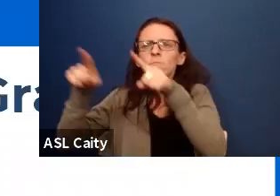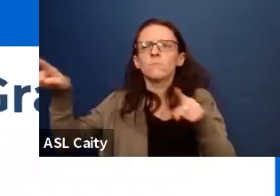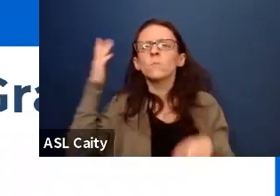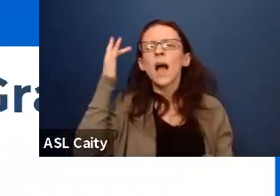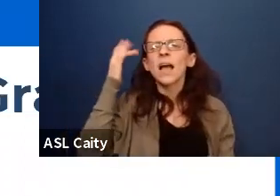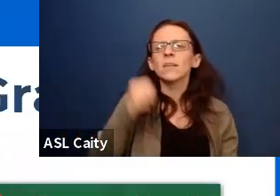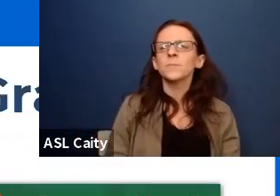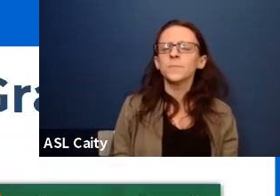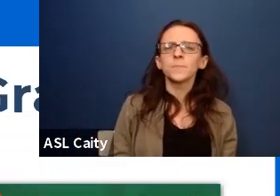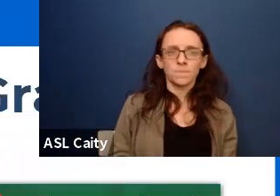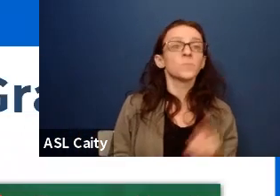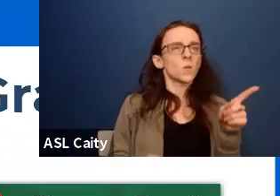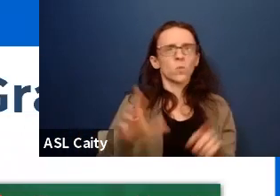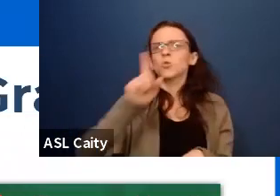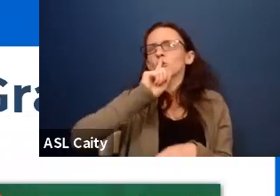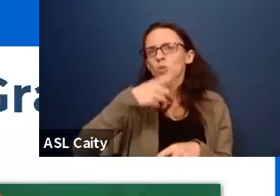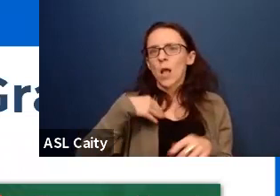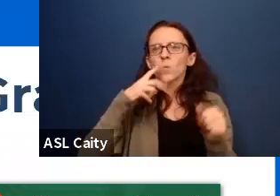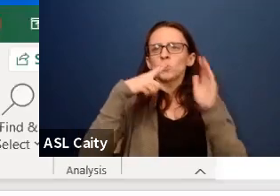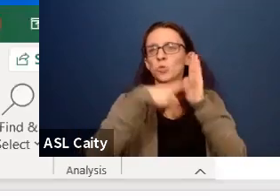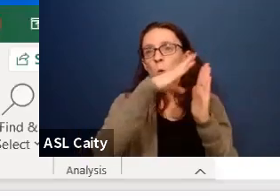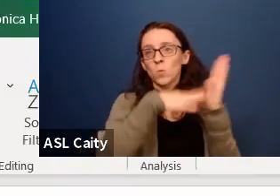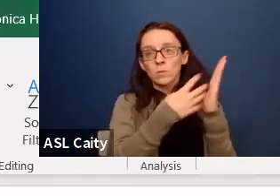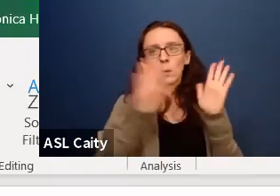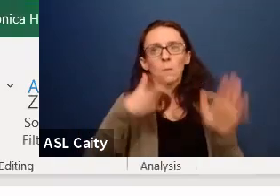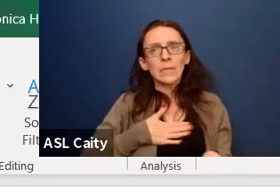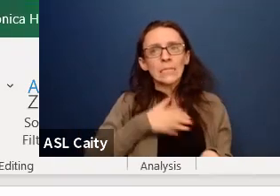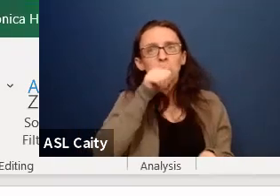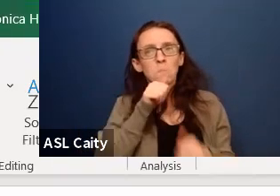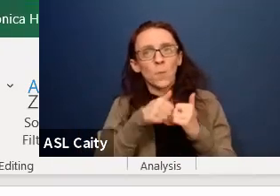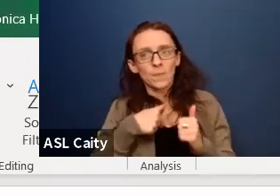indulge a spreadsheet for a moment.